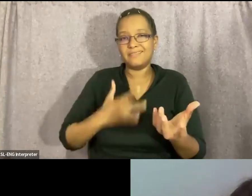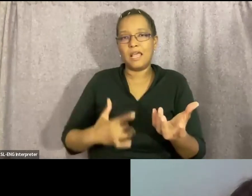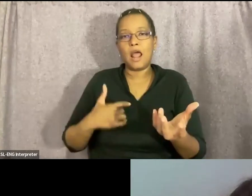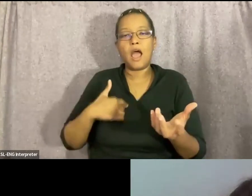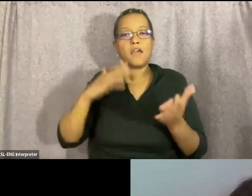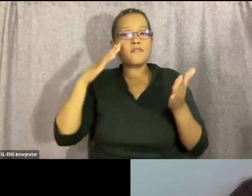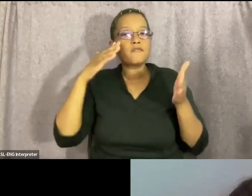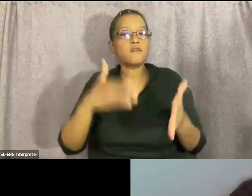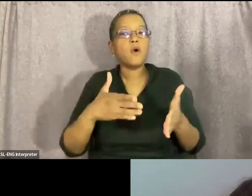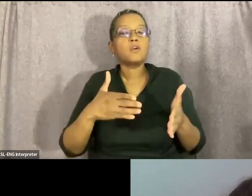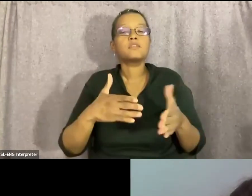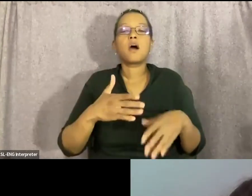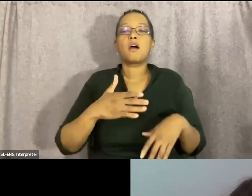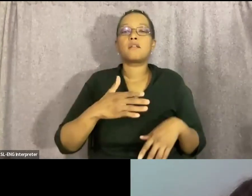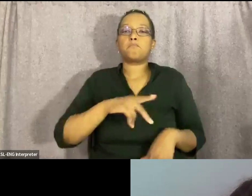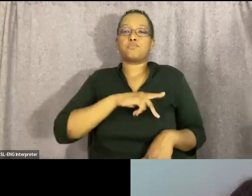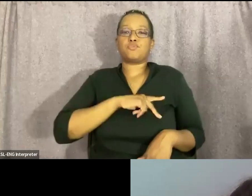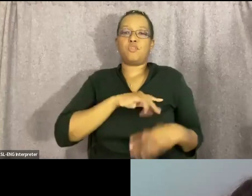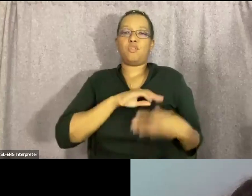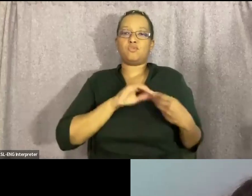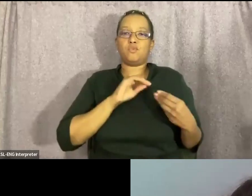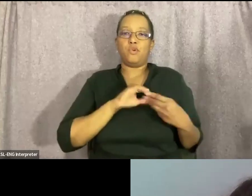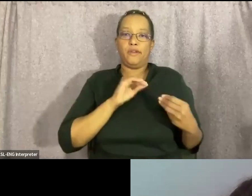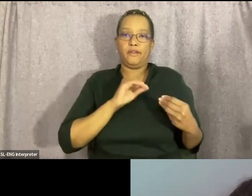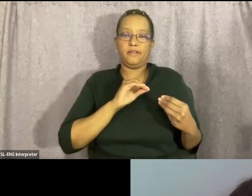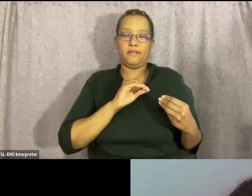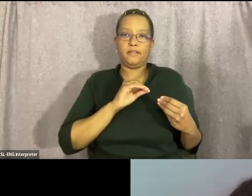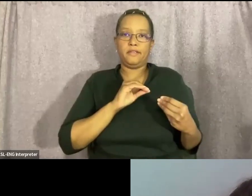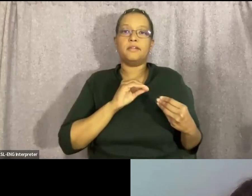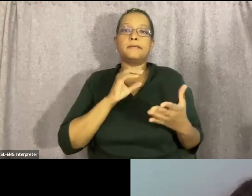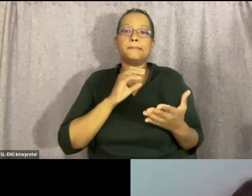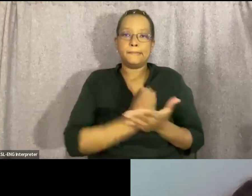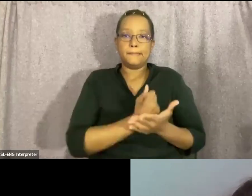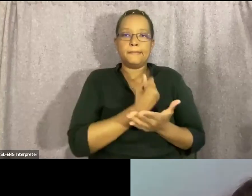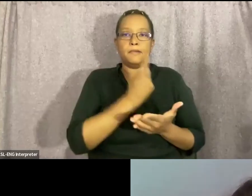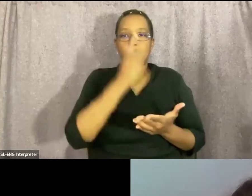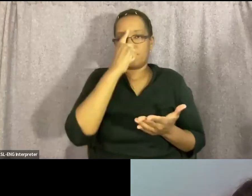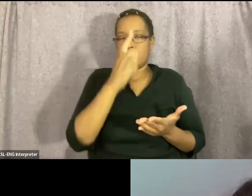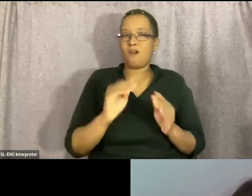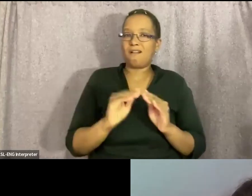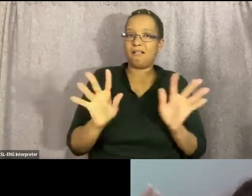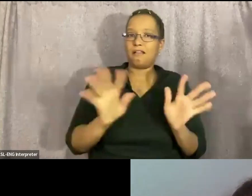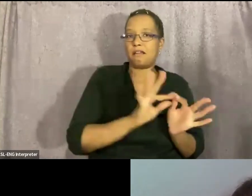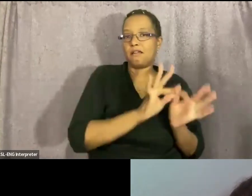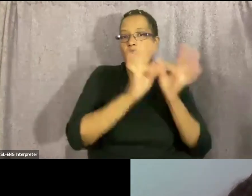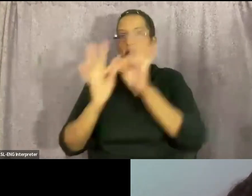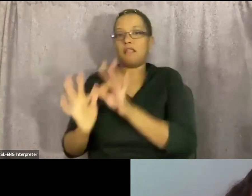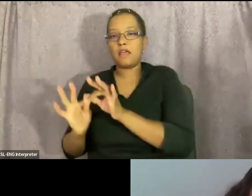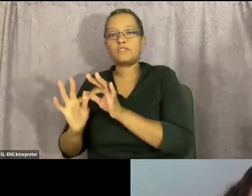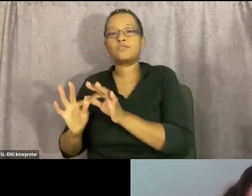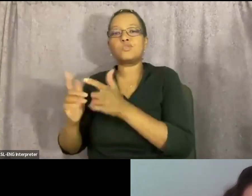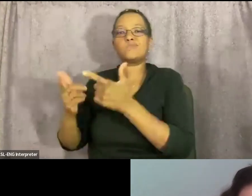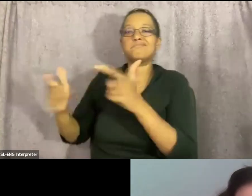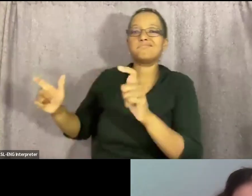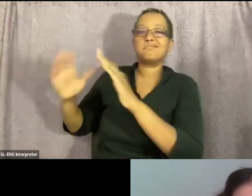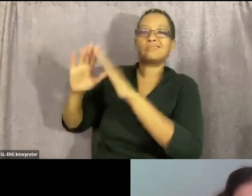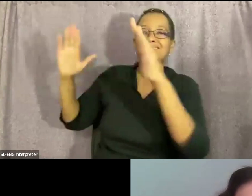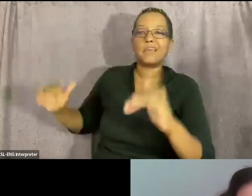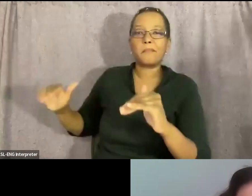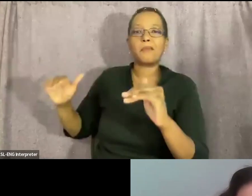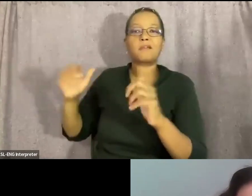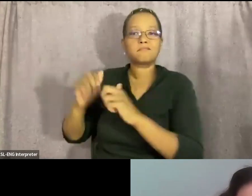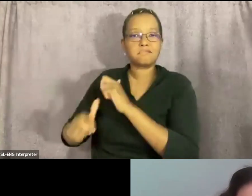settings. They've shaped how I advocate for myself, and they've shaped how I support others.